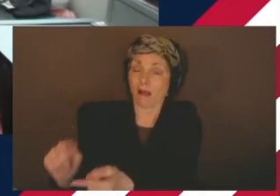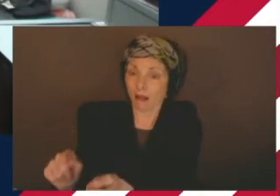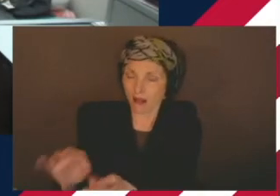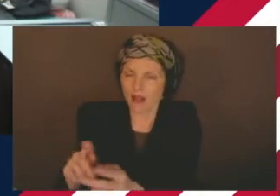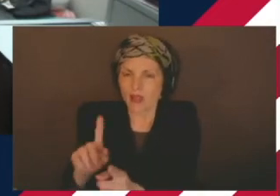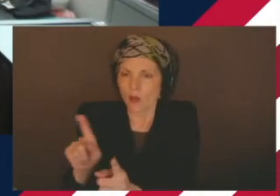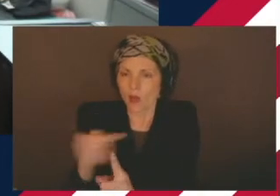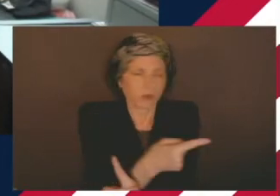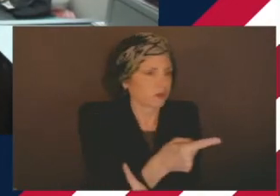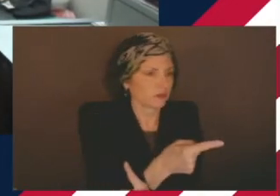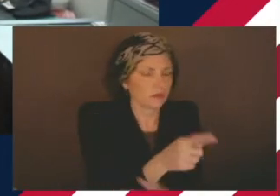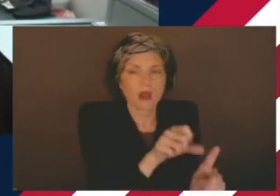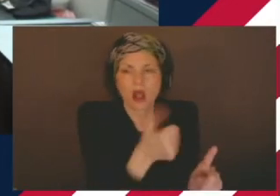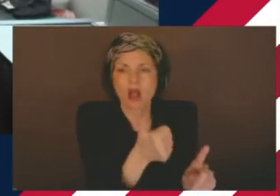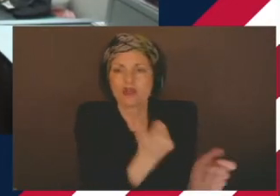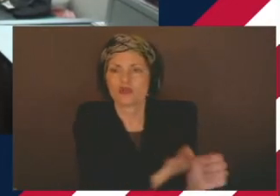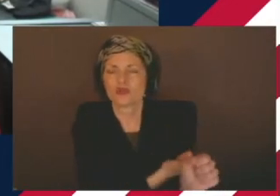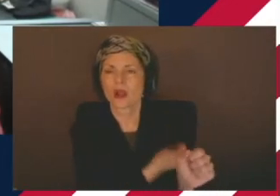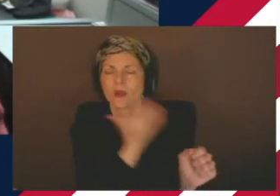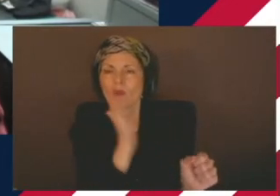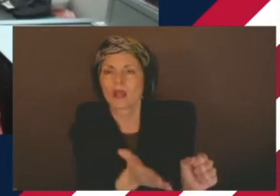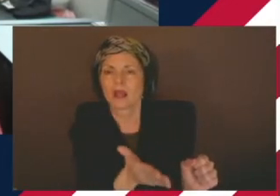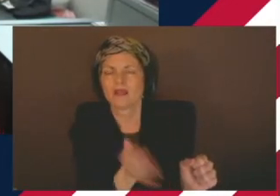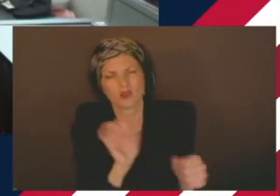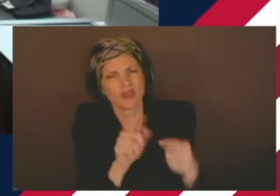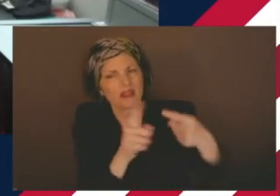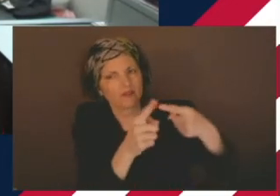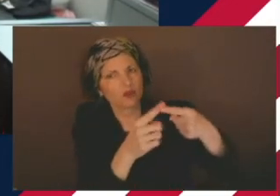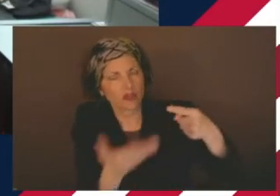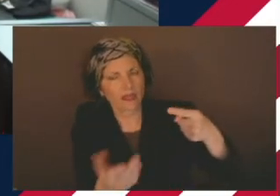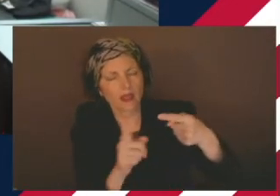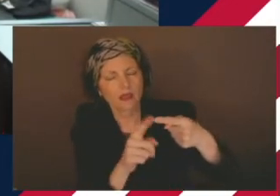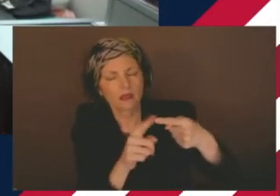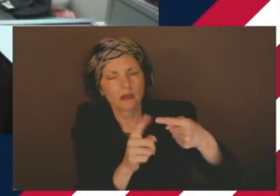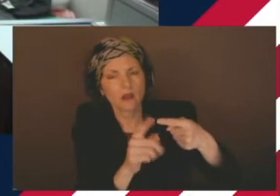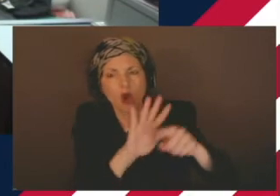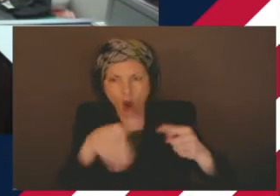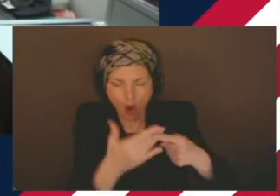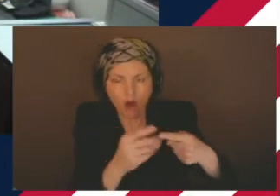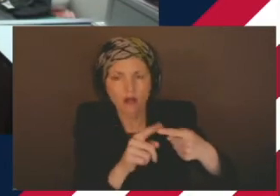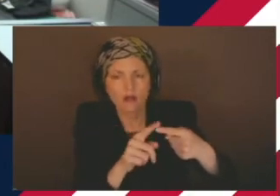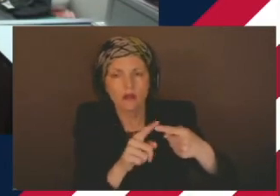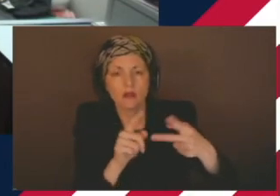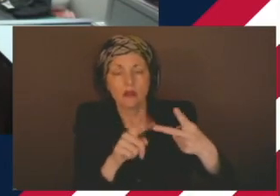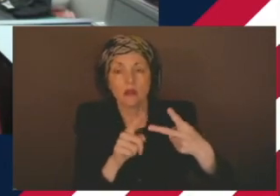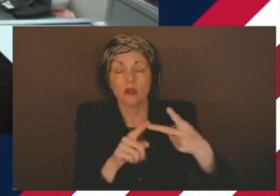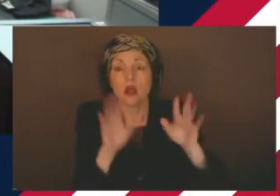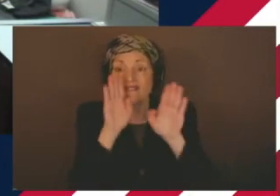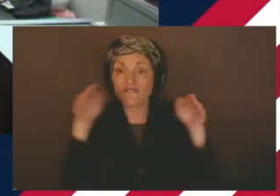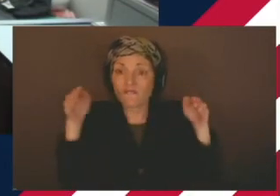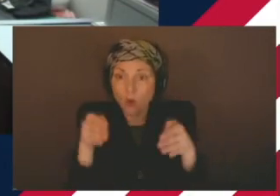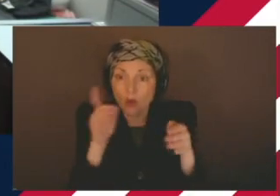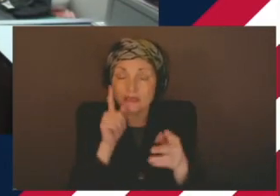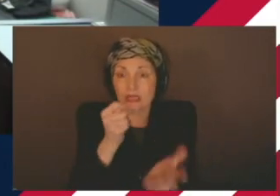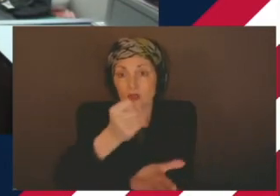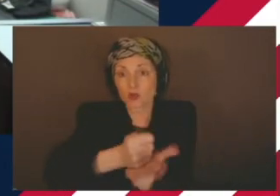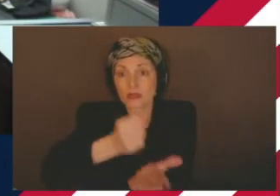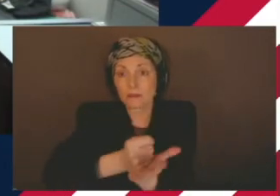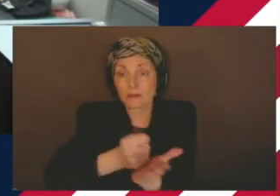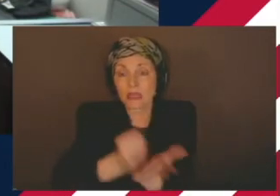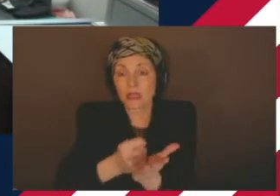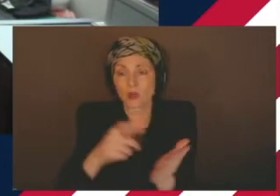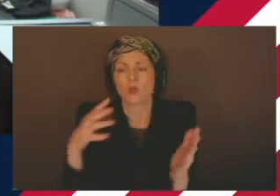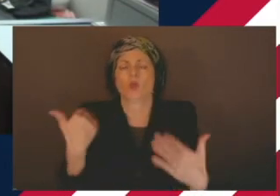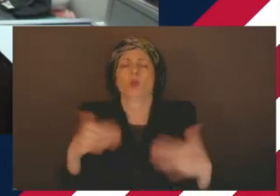Secondly, I would say there has been while the focus on treatment is incredibly important, the focus on